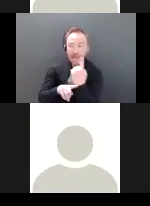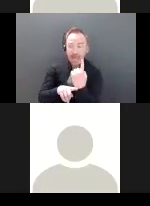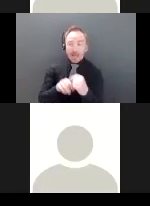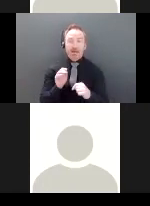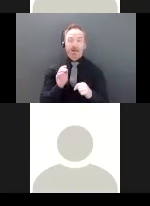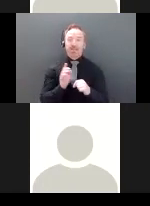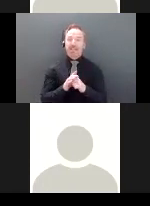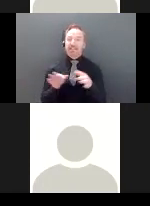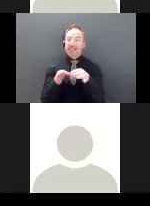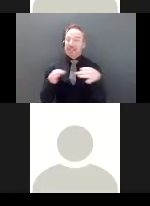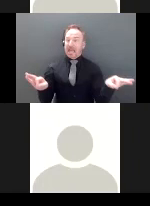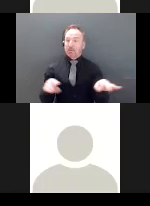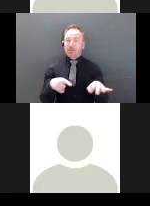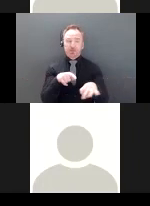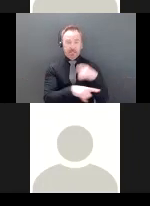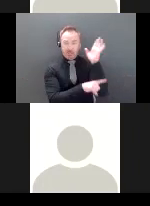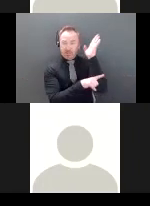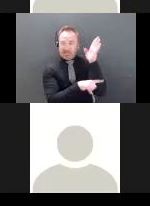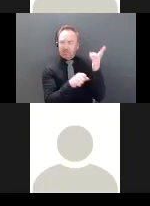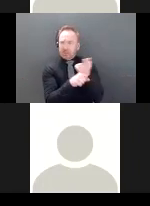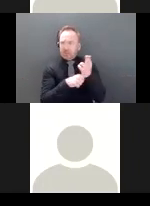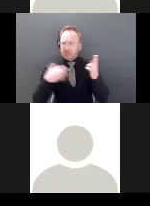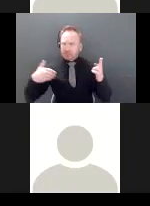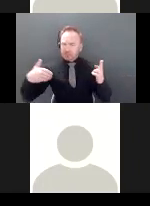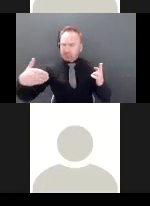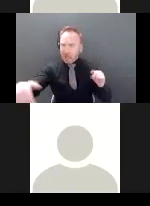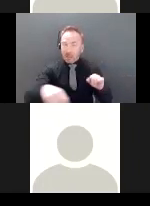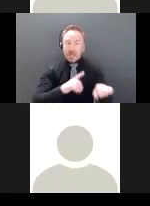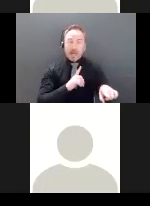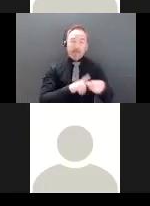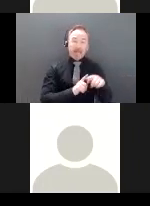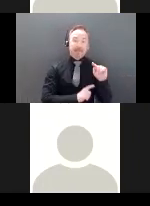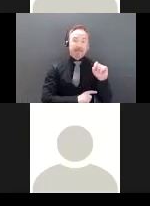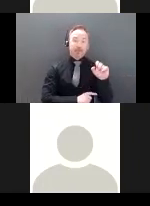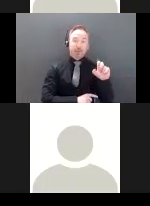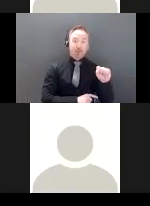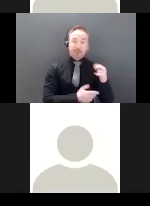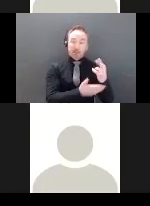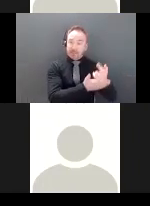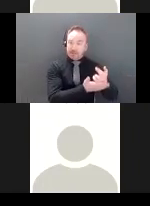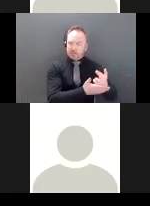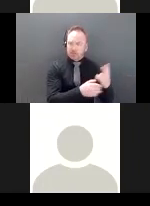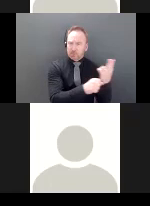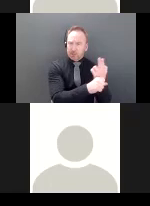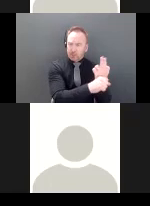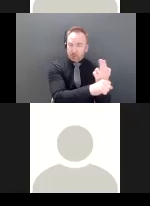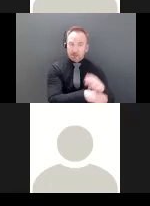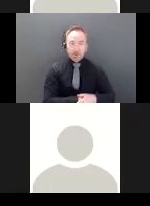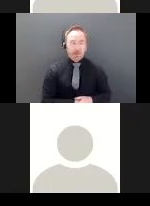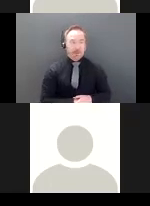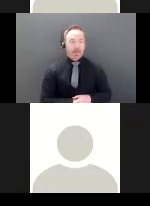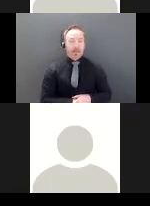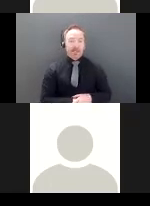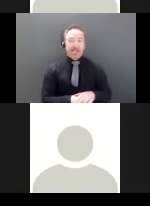will use throughout the presentation and that you'll see used throughout our tools and resources as well. So we've used the